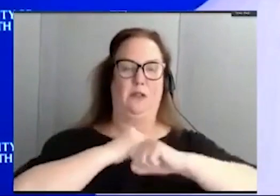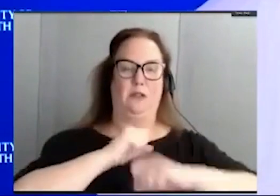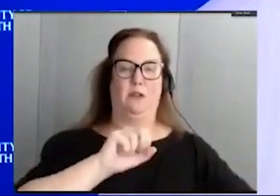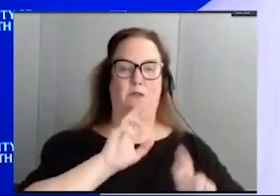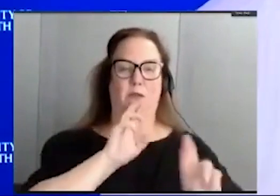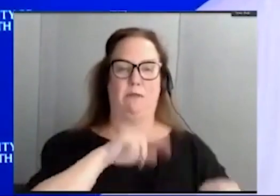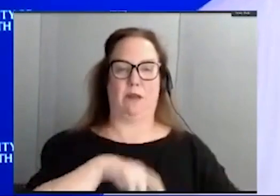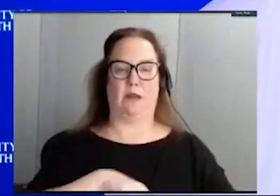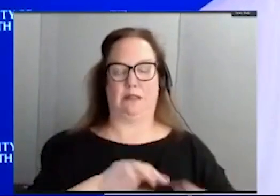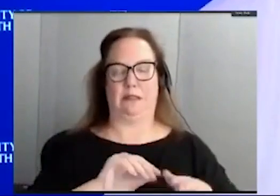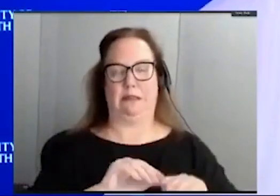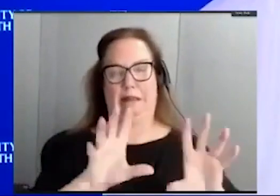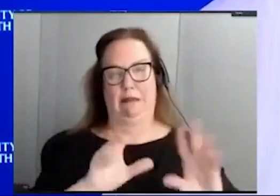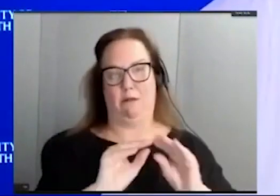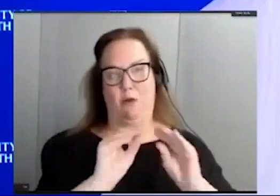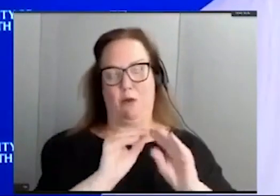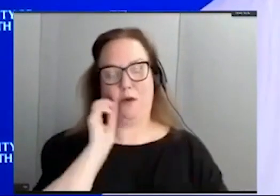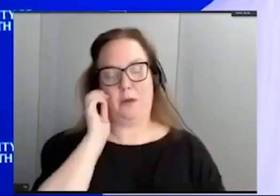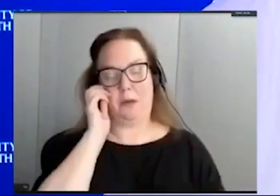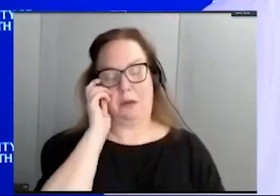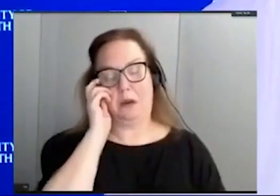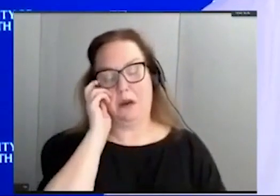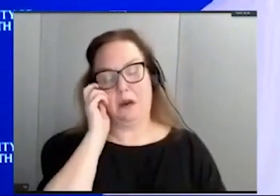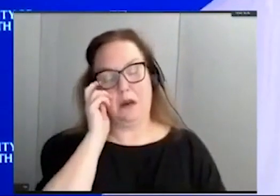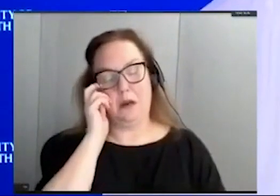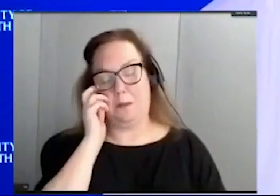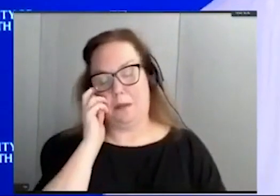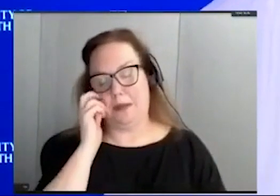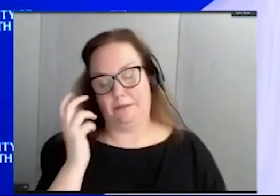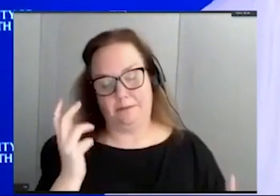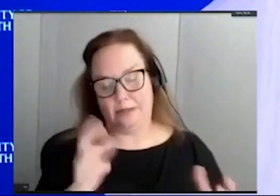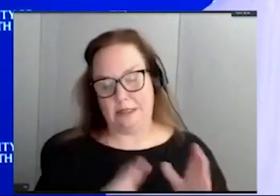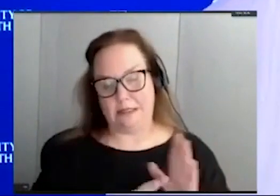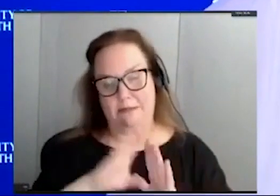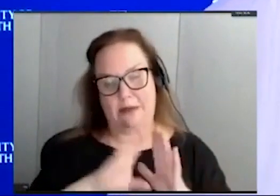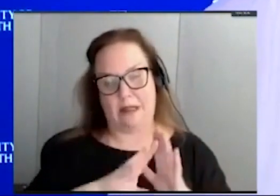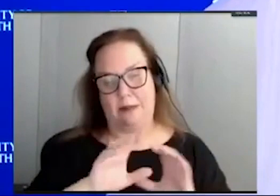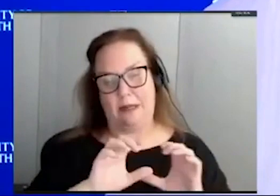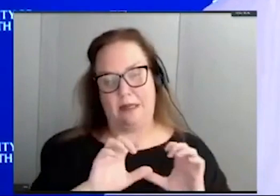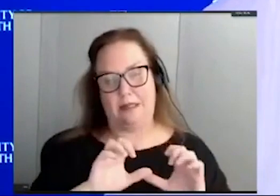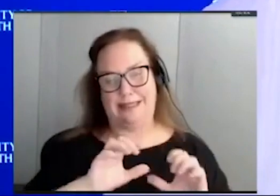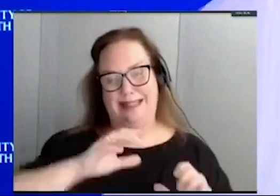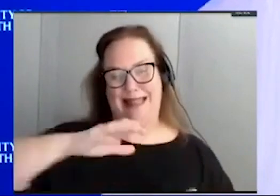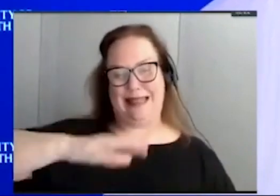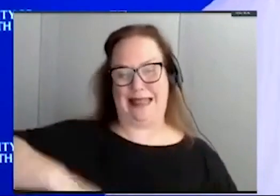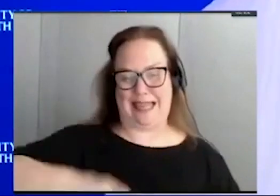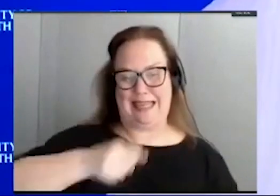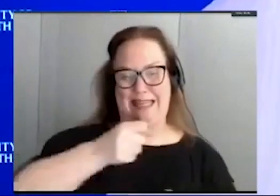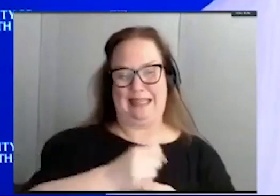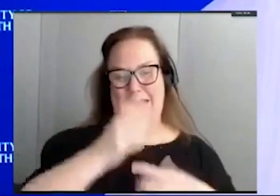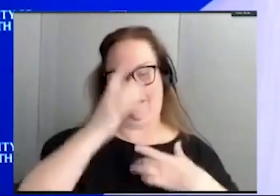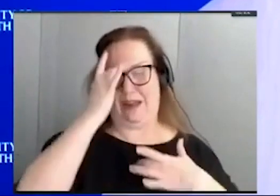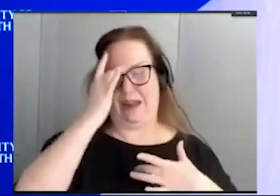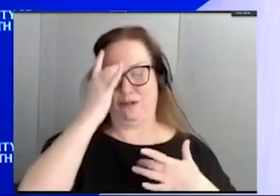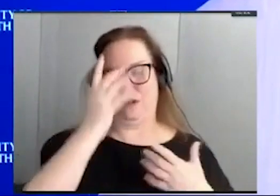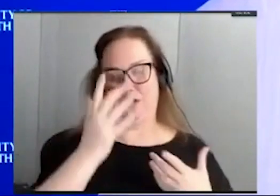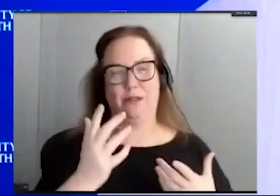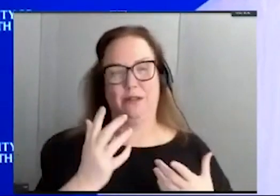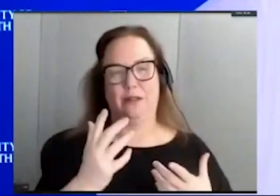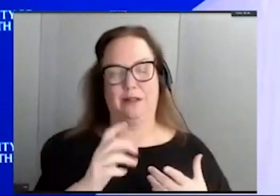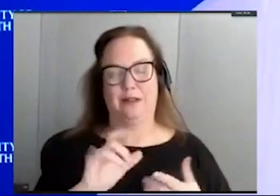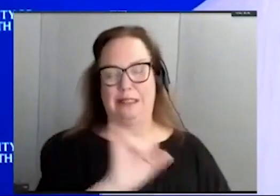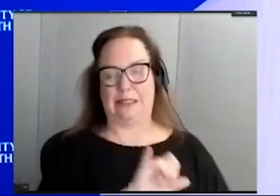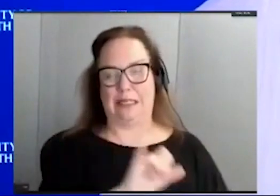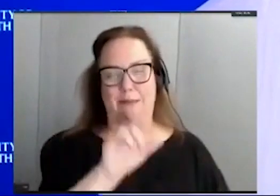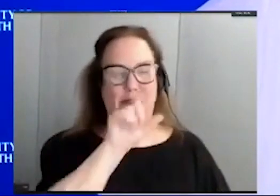clear it further. But there's no indication that you develop this latent type of infection such as with the chickenpox